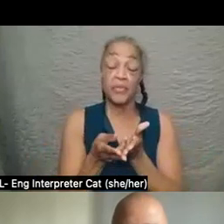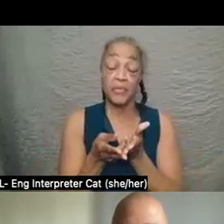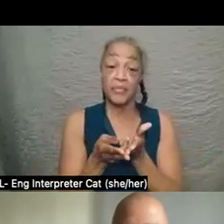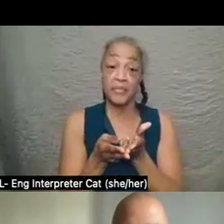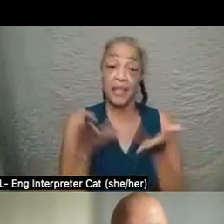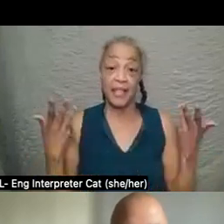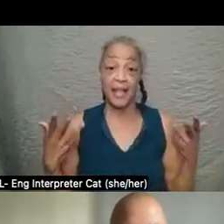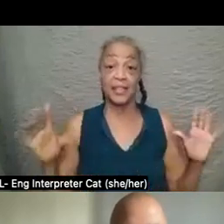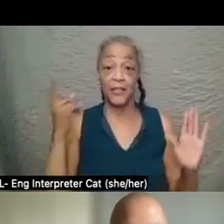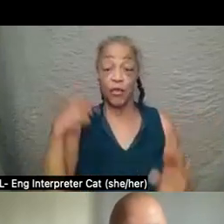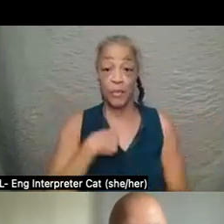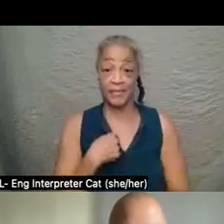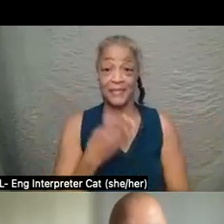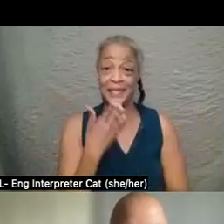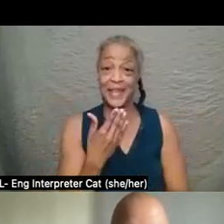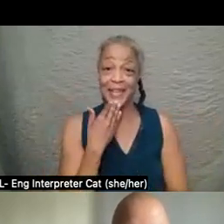me. Thank you, y'all.